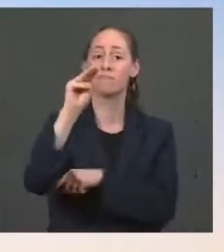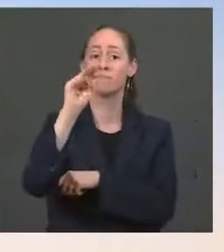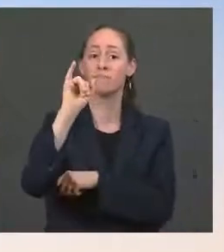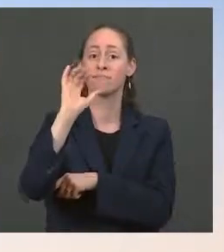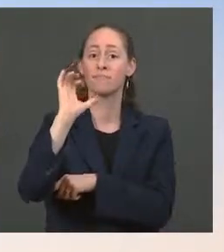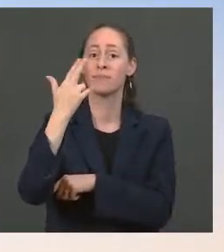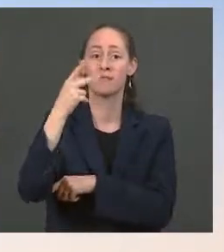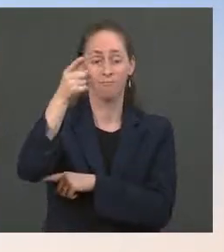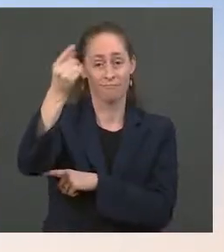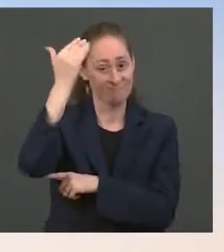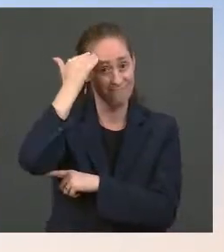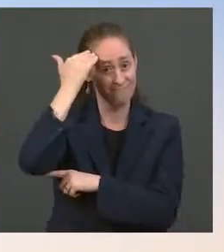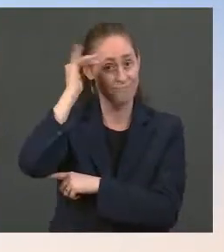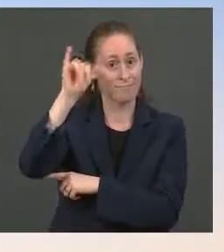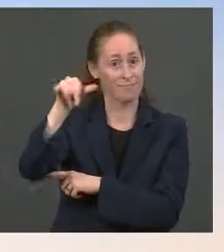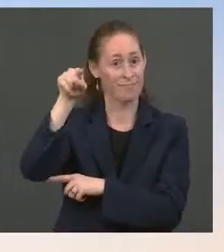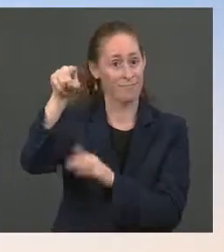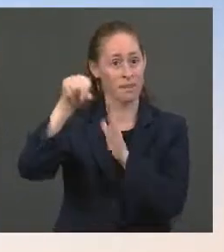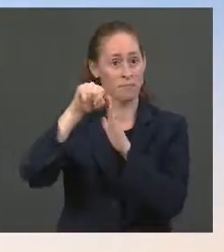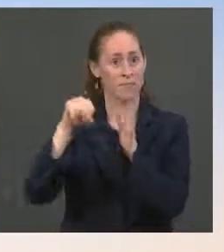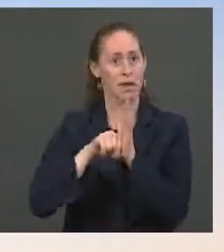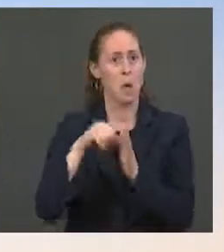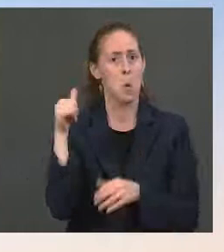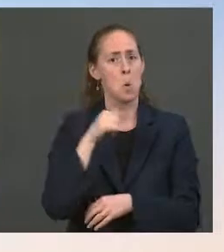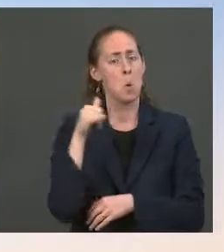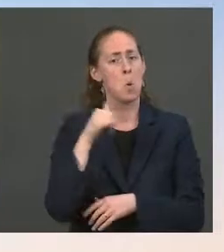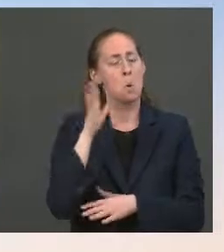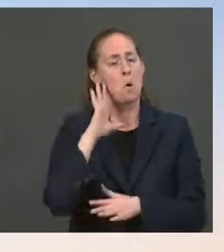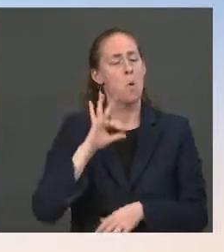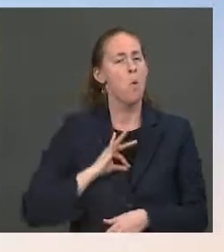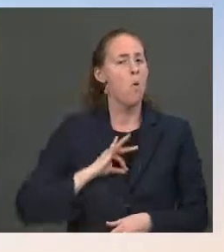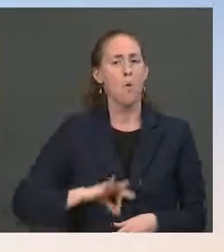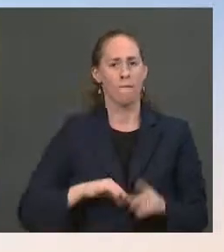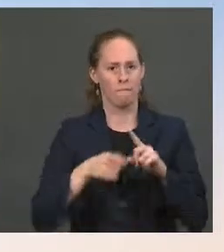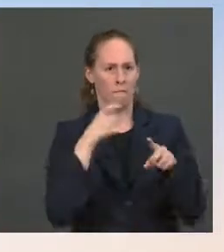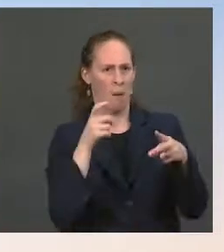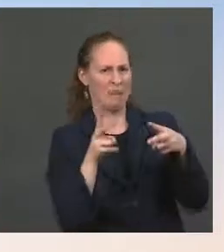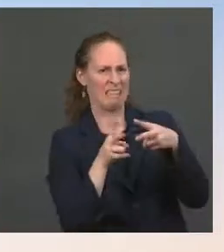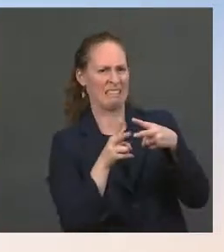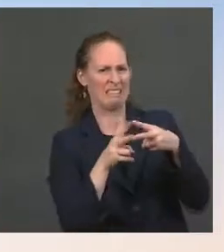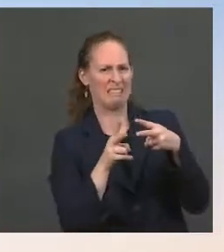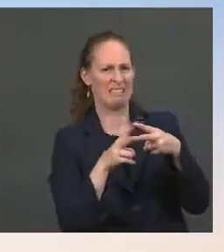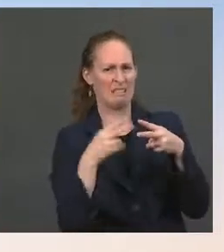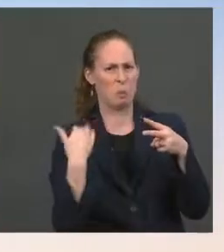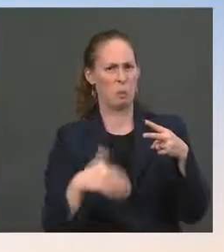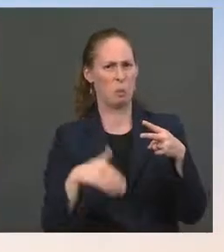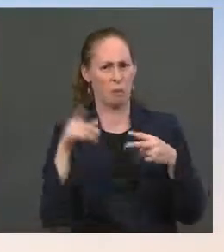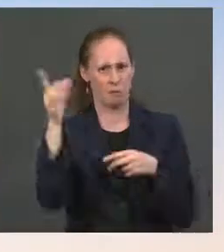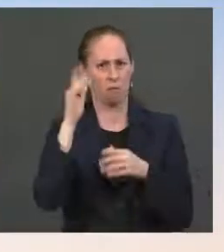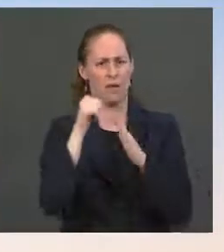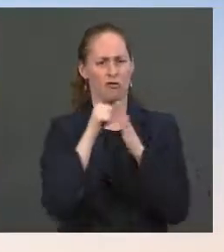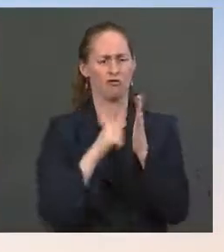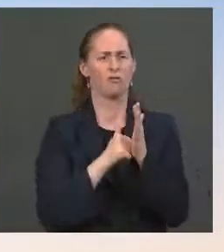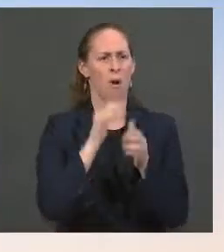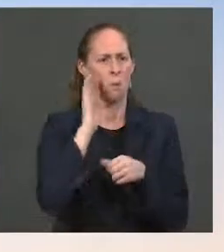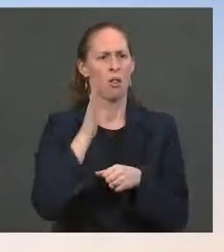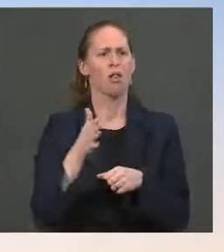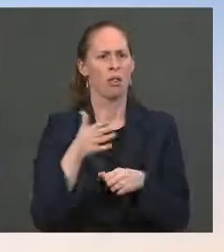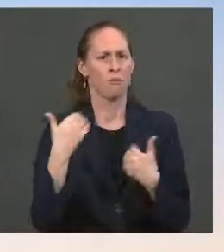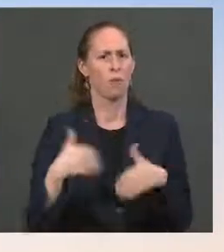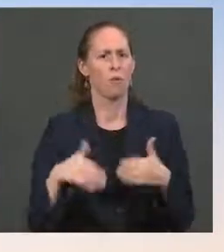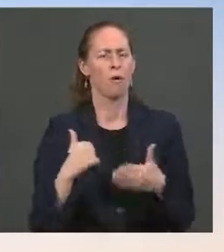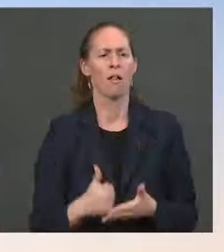would benefit greatly from both the bipartisan infrastructure package and the Build Back Better agenda. Just to give you a couple of